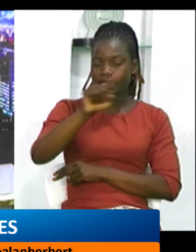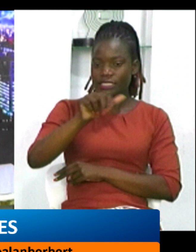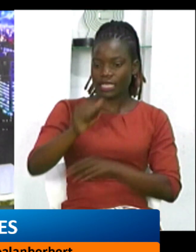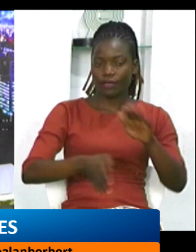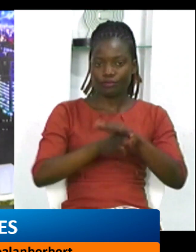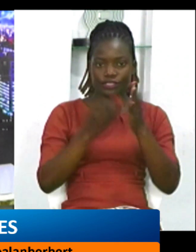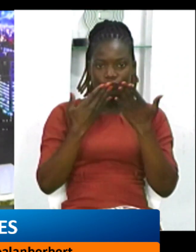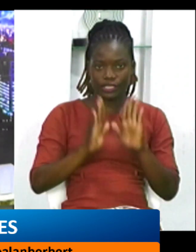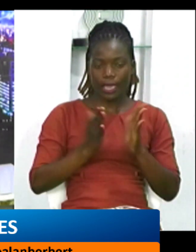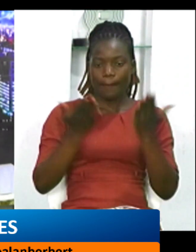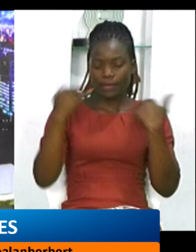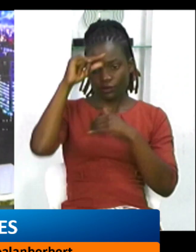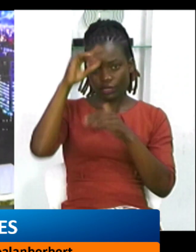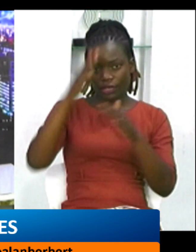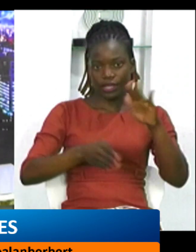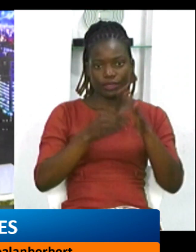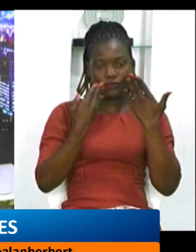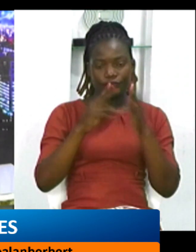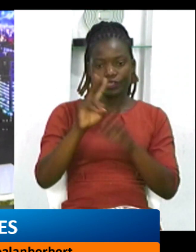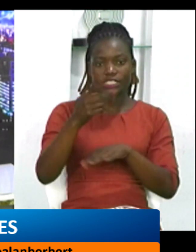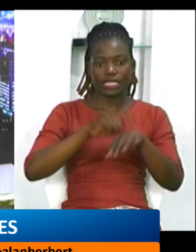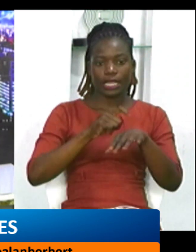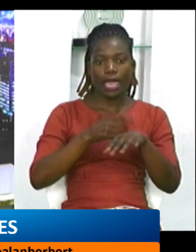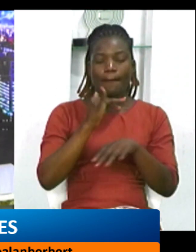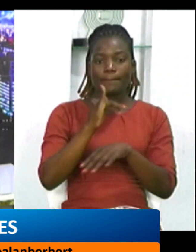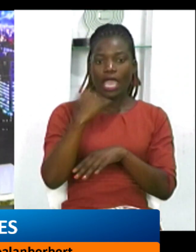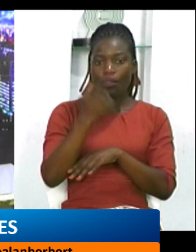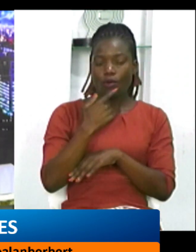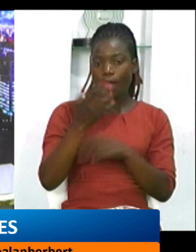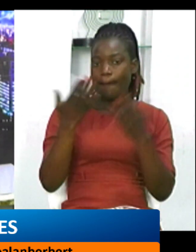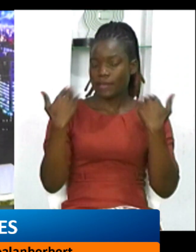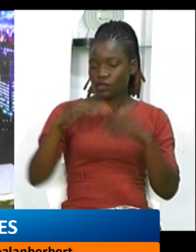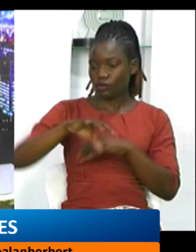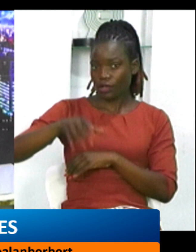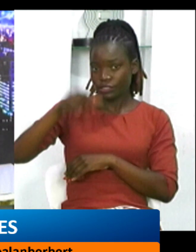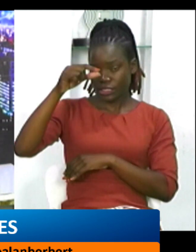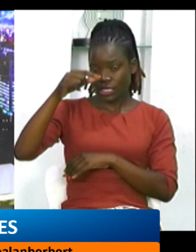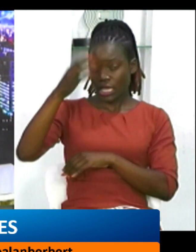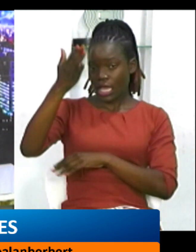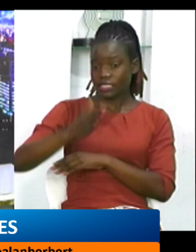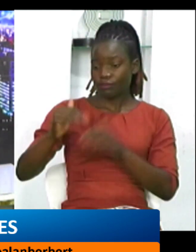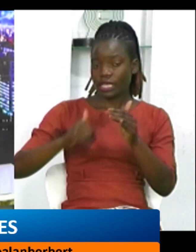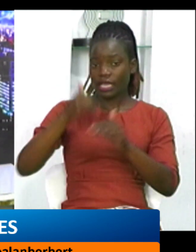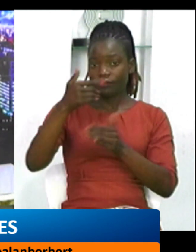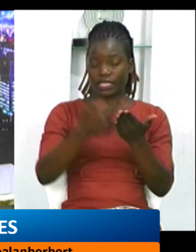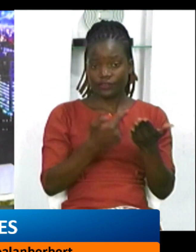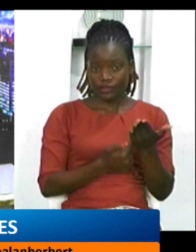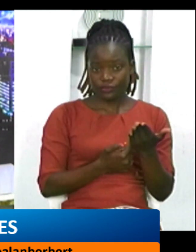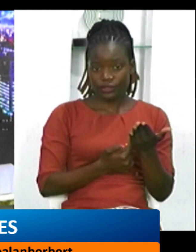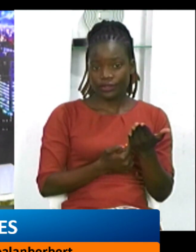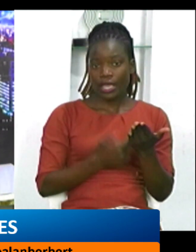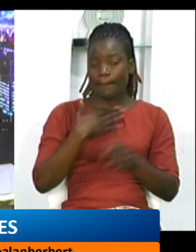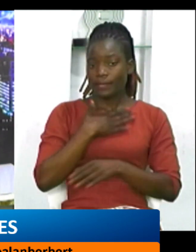Governor Kawira Mwangaza has been impeached for the second time by the Meru County Assembly after a heated debate pitting the leader